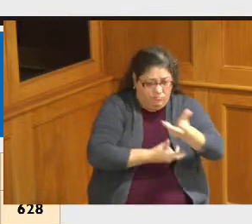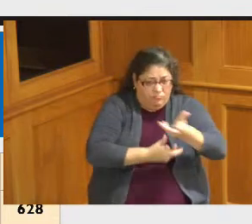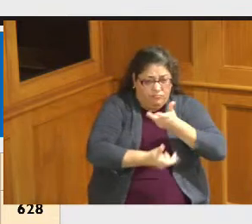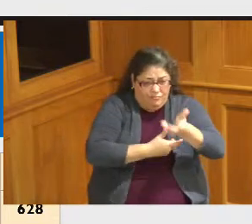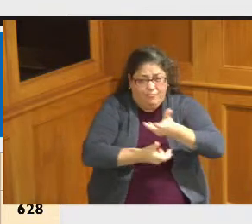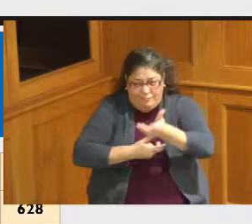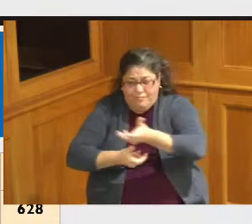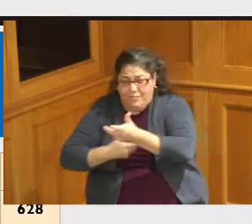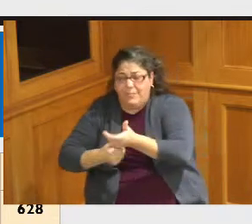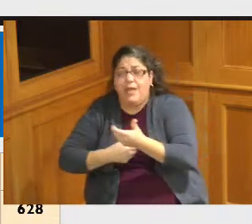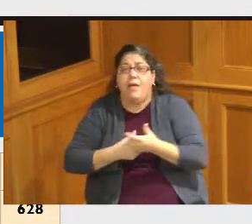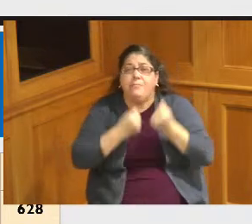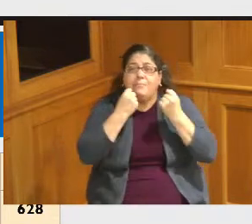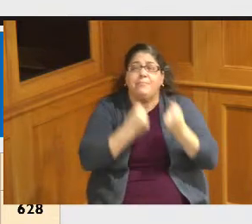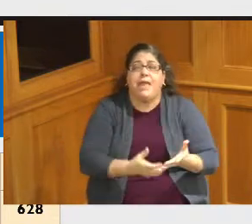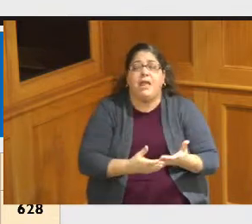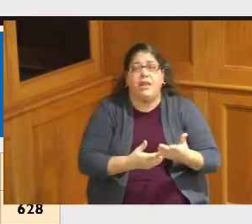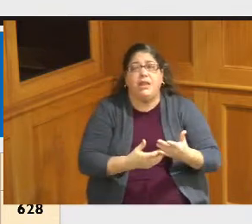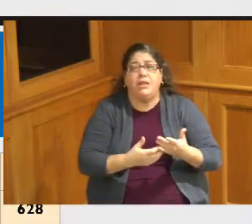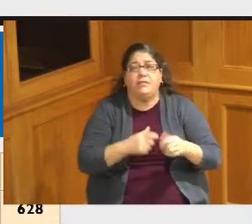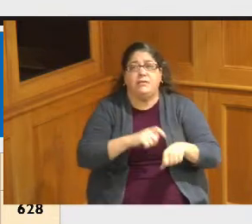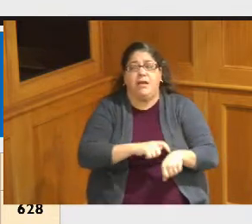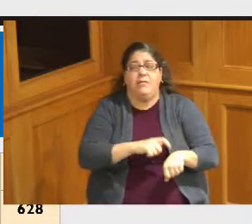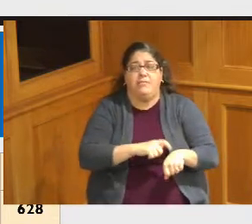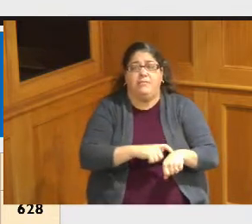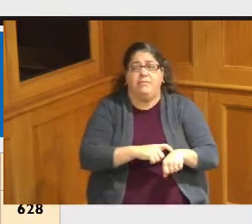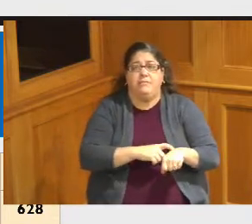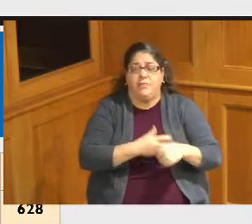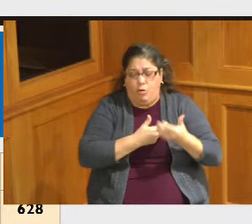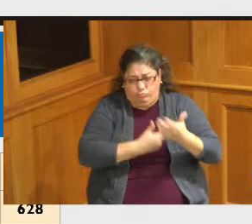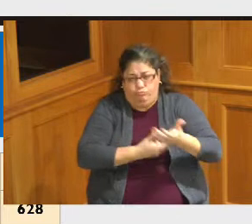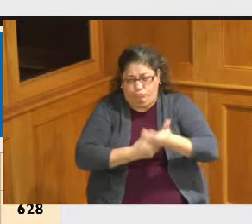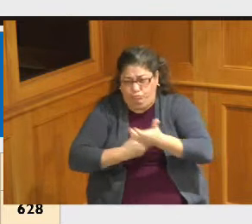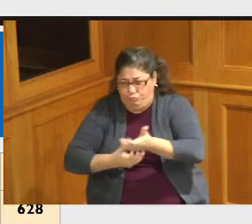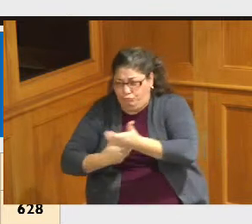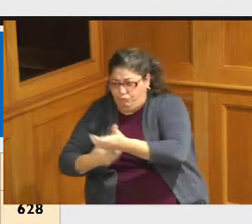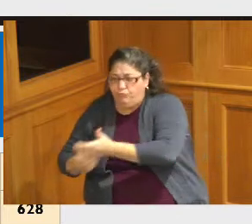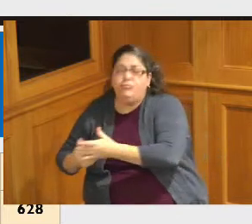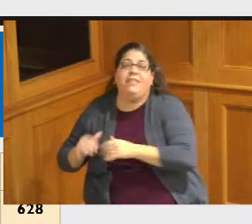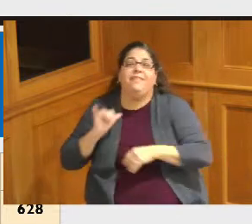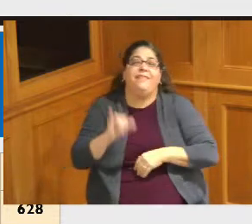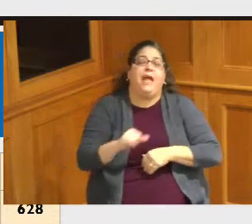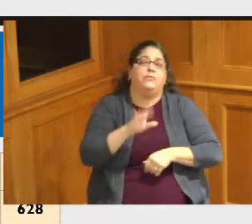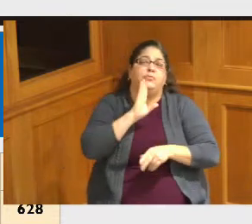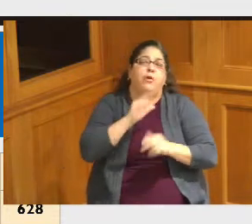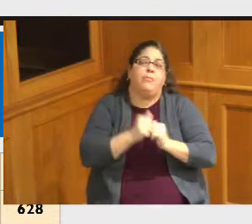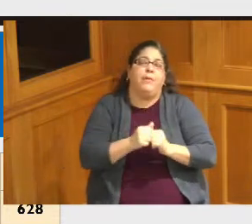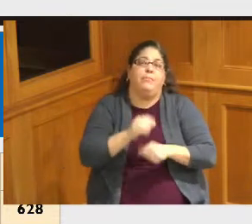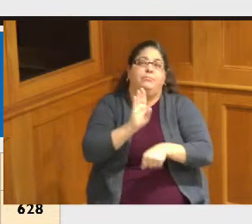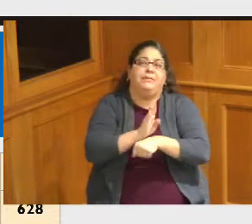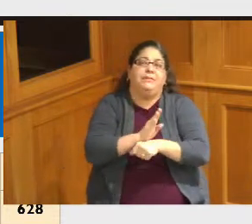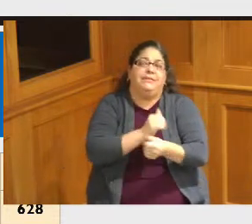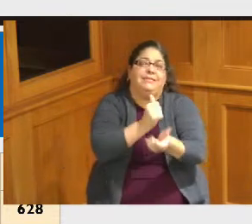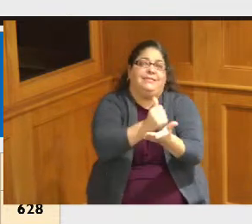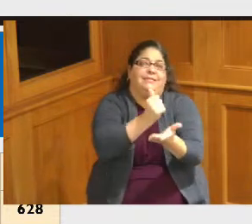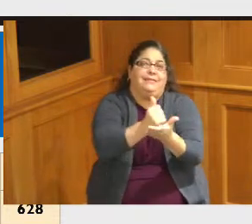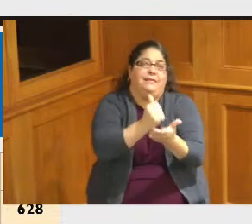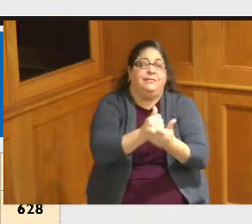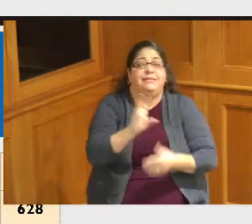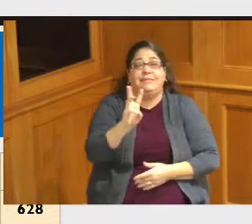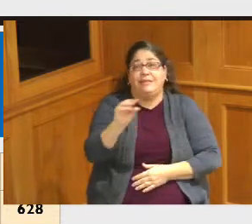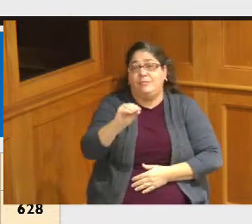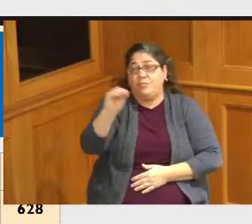over multiple contacts is what we documented as businesses assisted. And 60% of them were